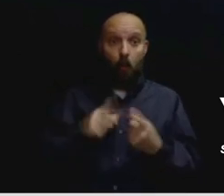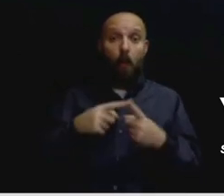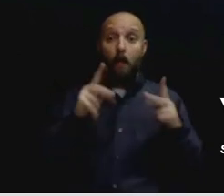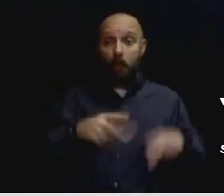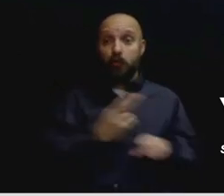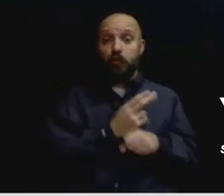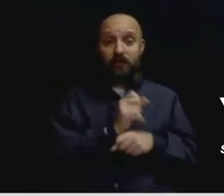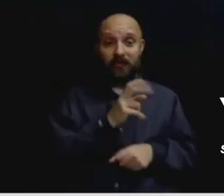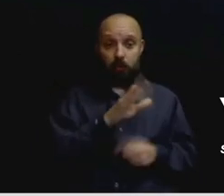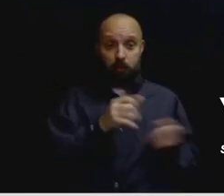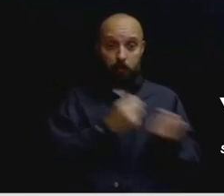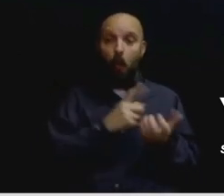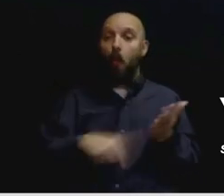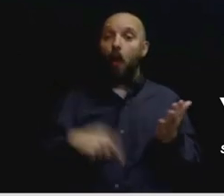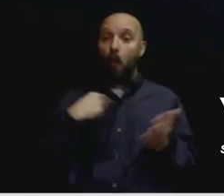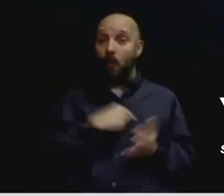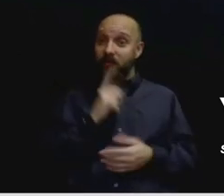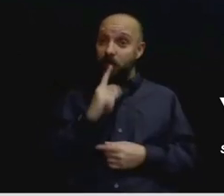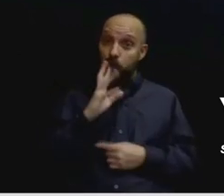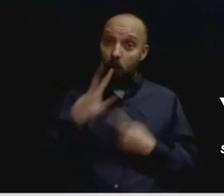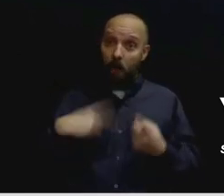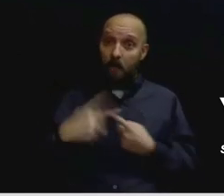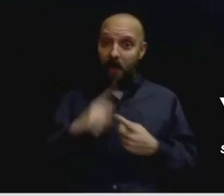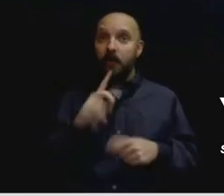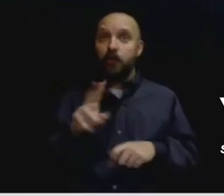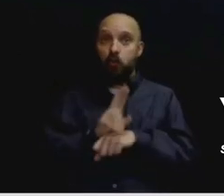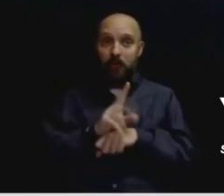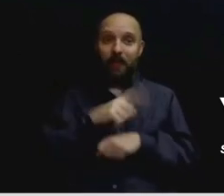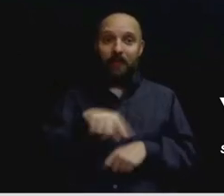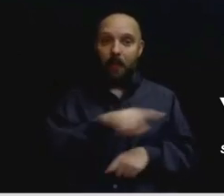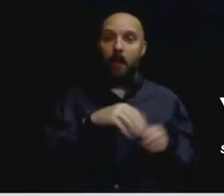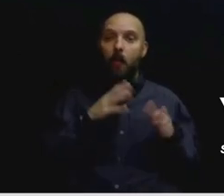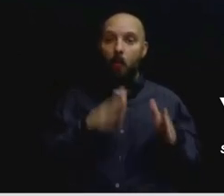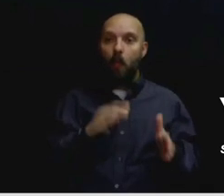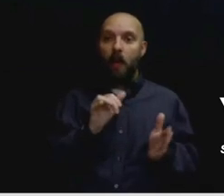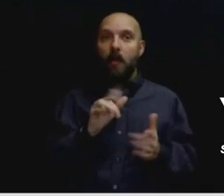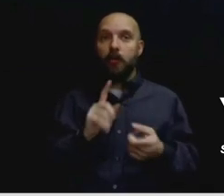what we're essentially talking about is using them in a way to